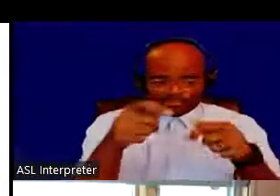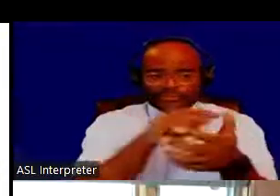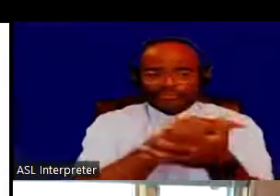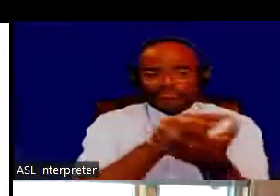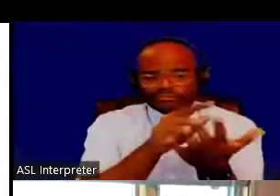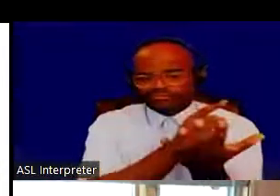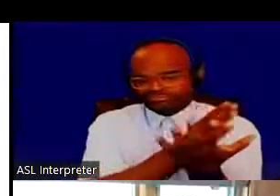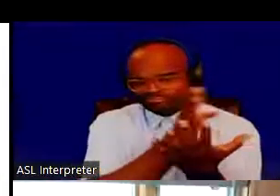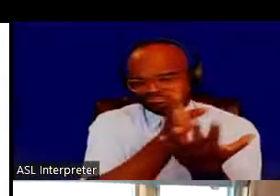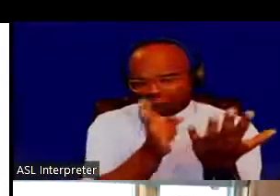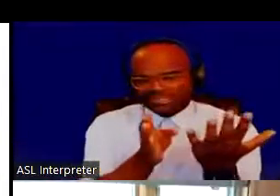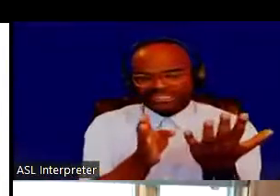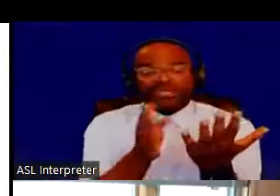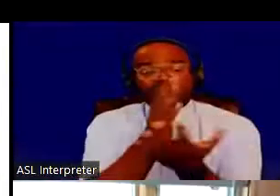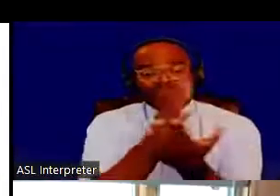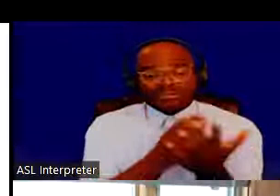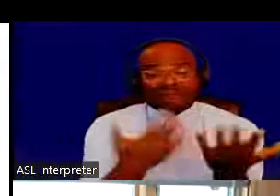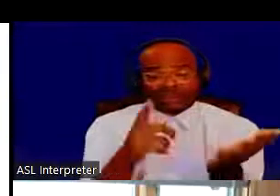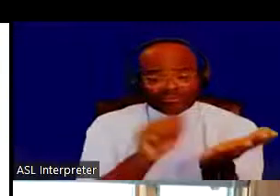still in preparation.